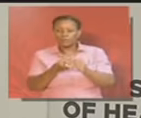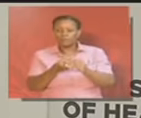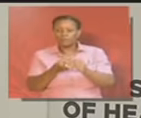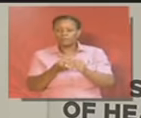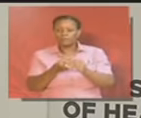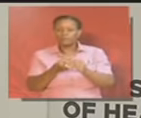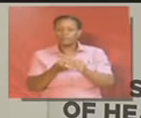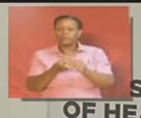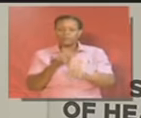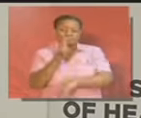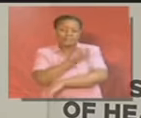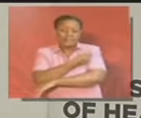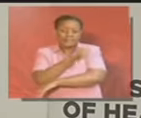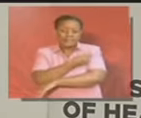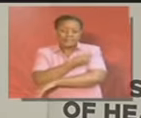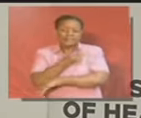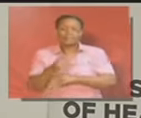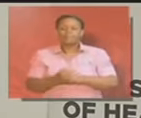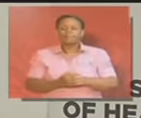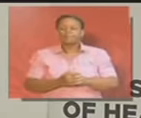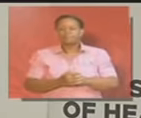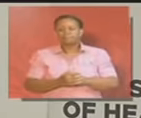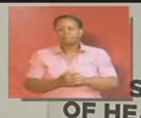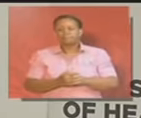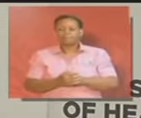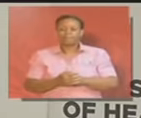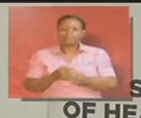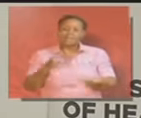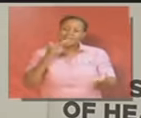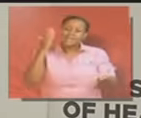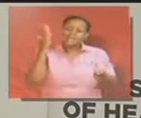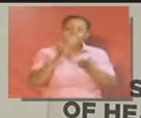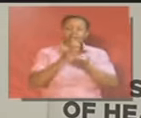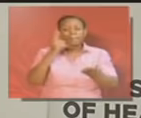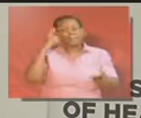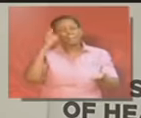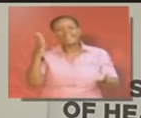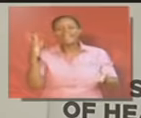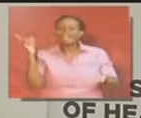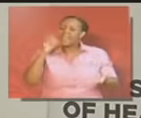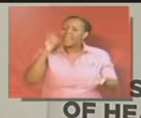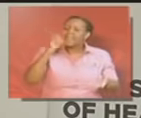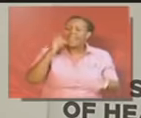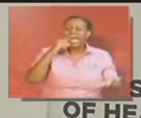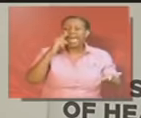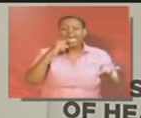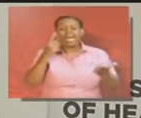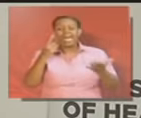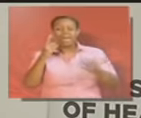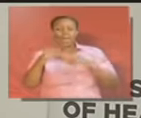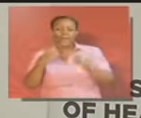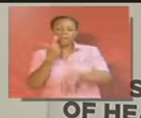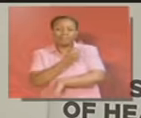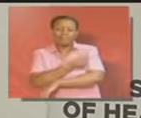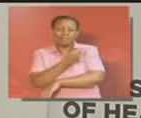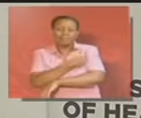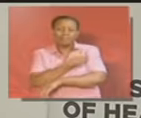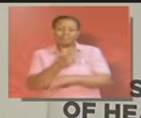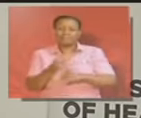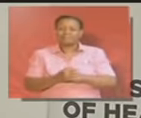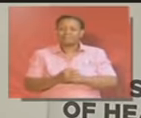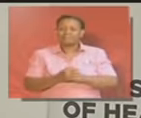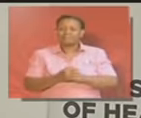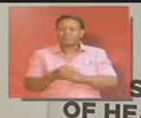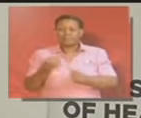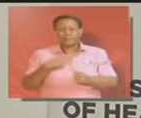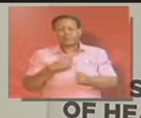myths associated with the vaccine and saying, you know, sort of taking away those myths. And we had